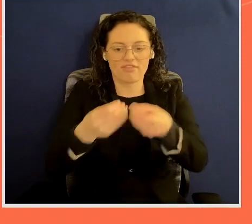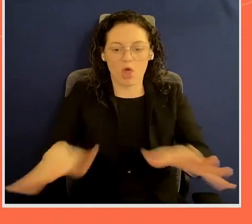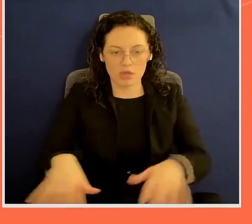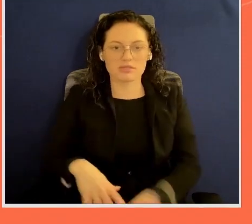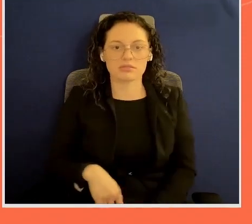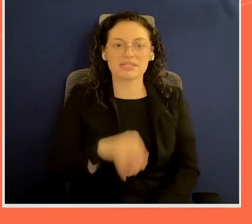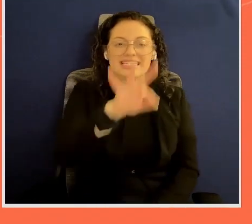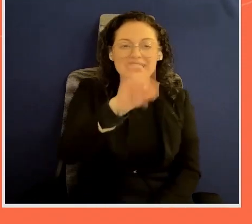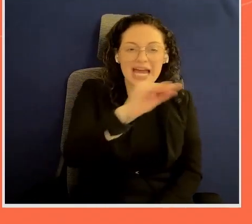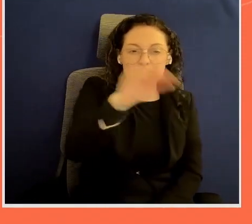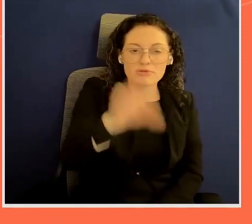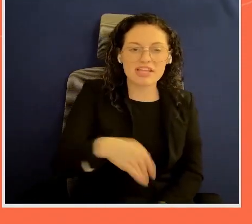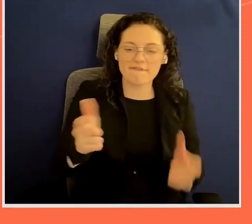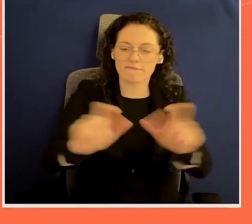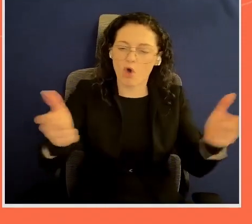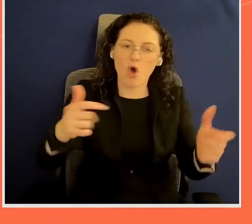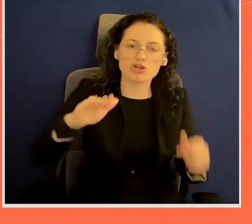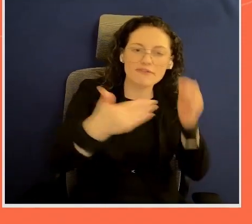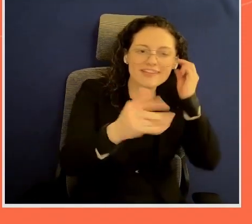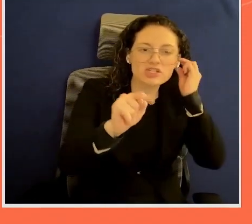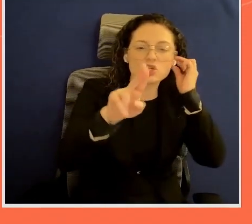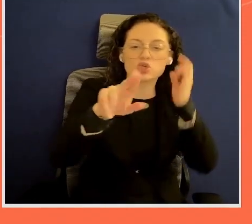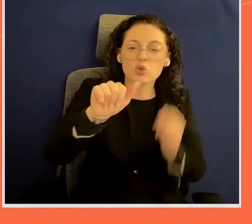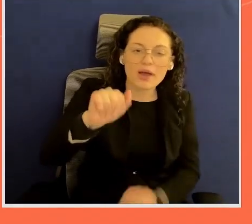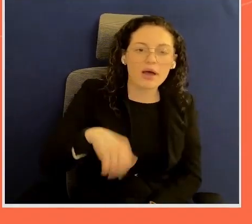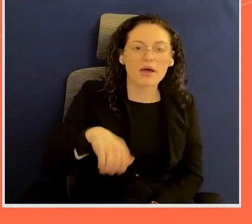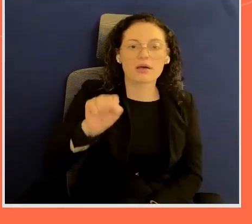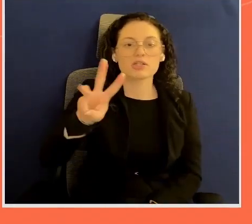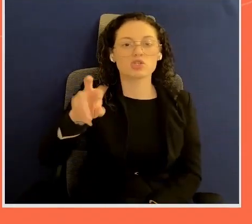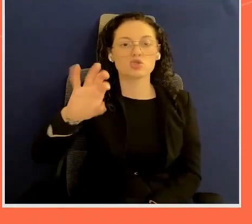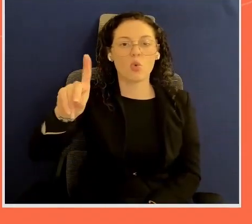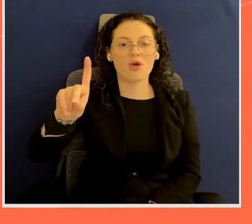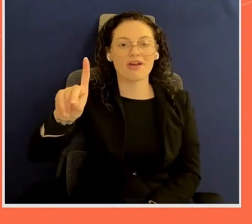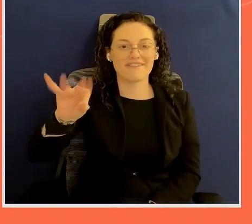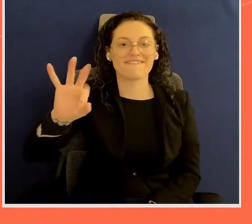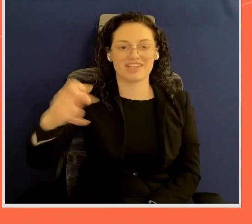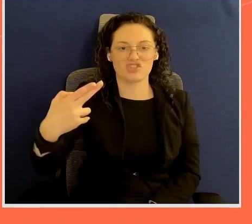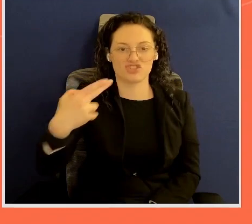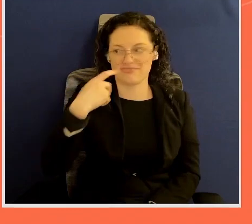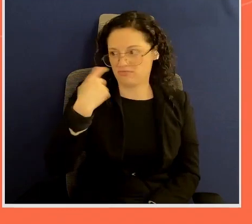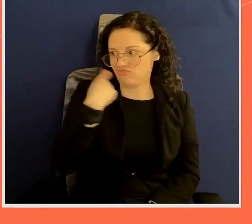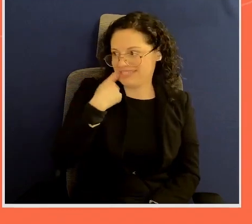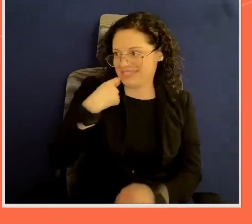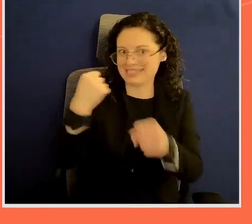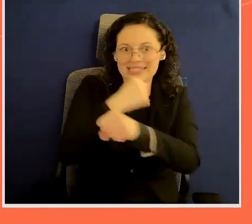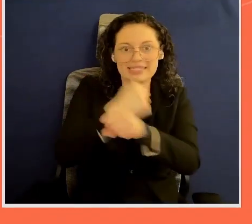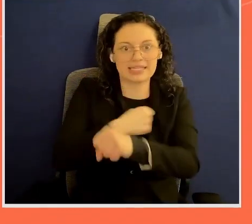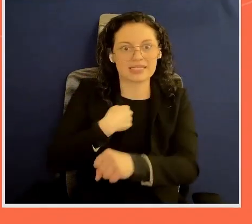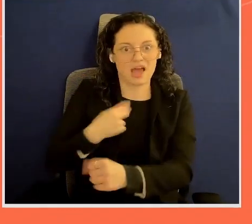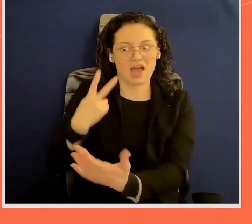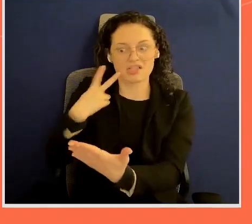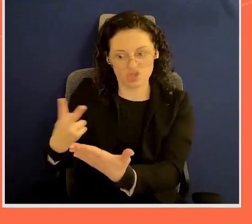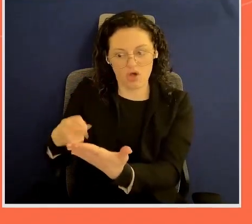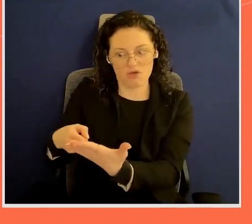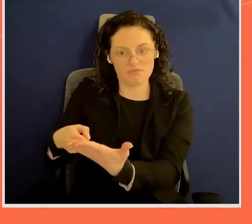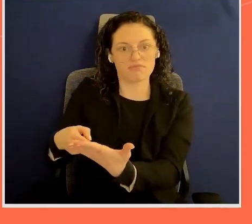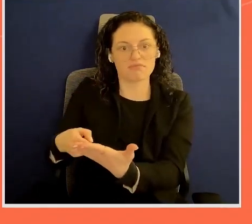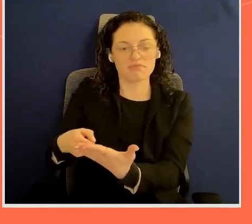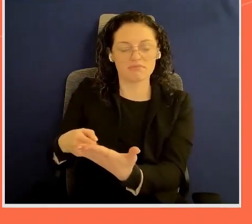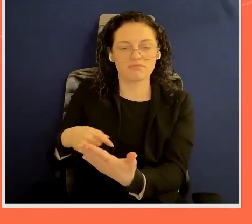point fingers, not to cast blame, but to find the way forward in a very